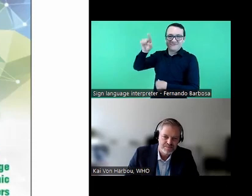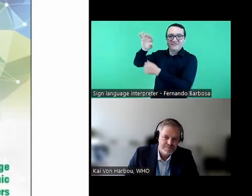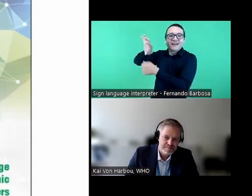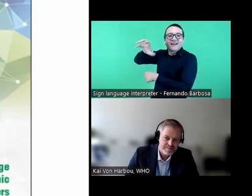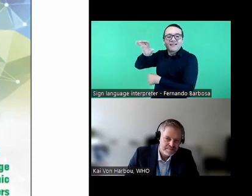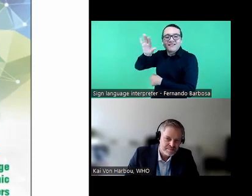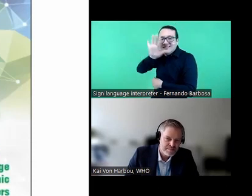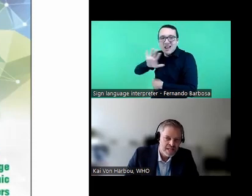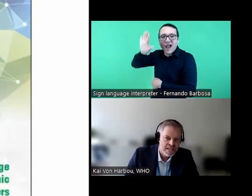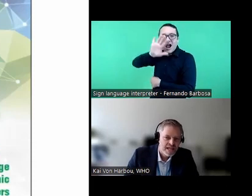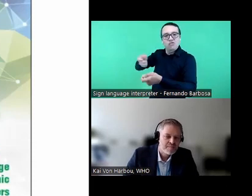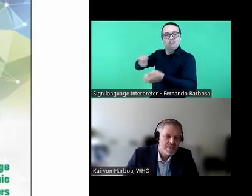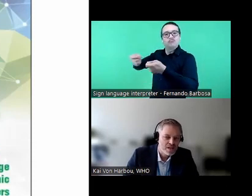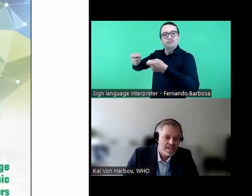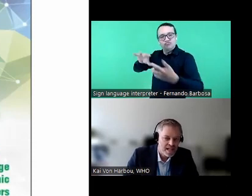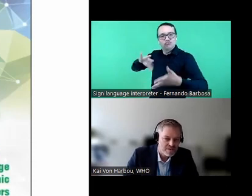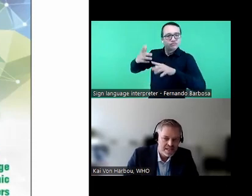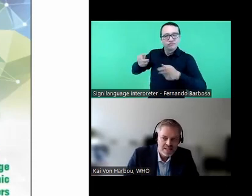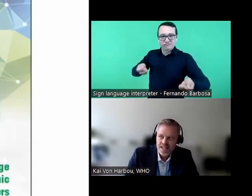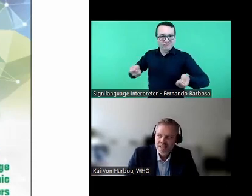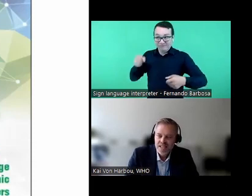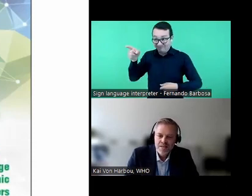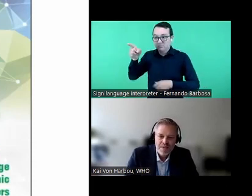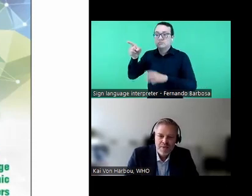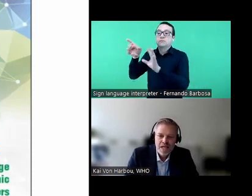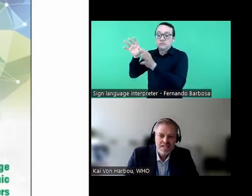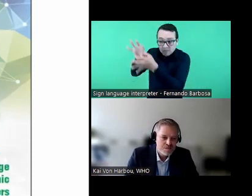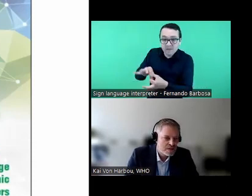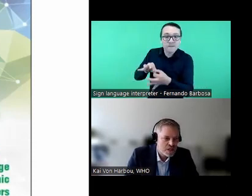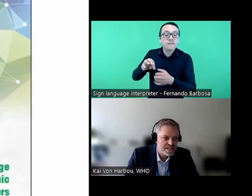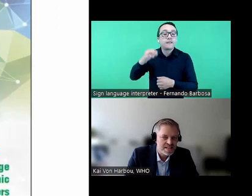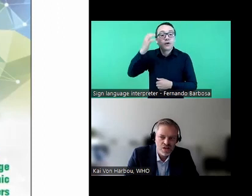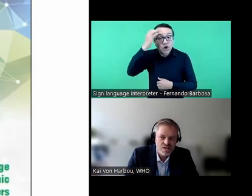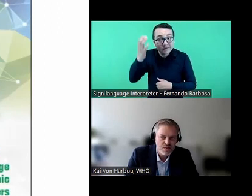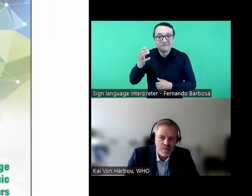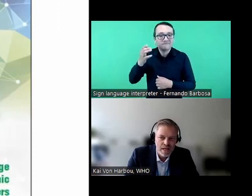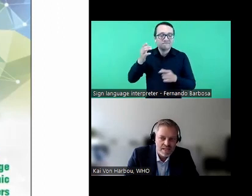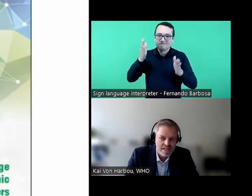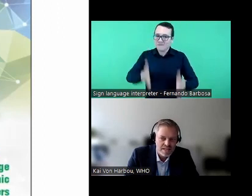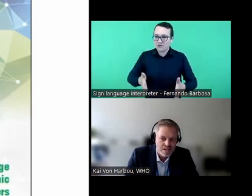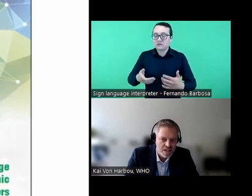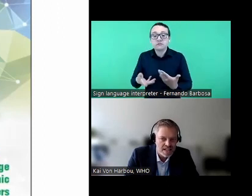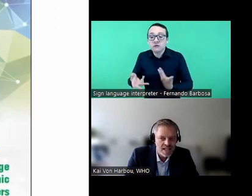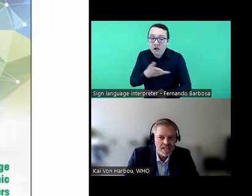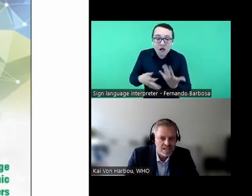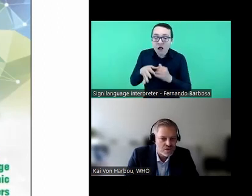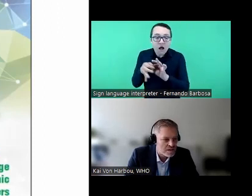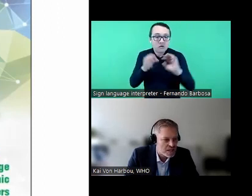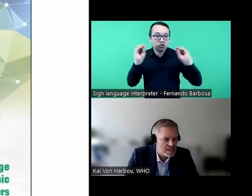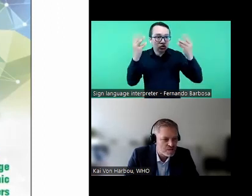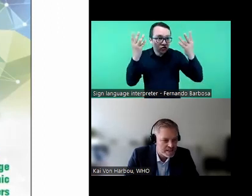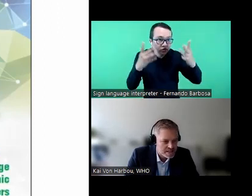strategies. And beyond the government, preparedness for emergencies also require coordination